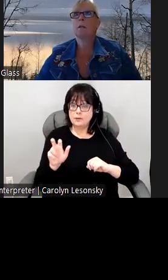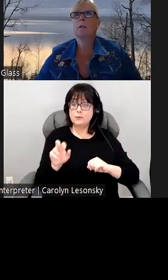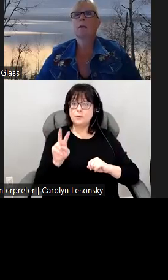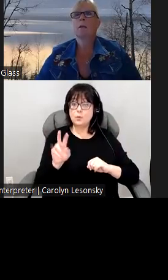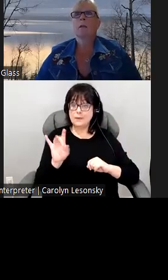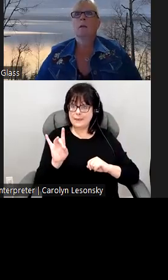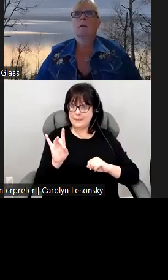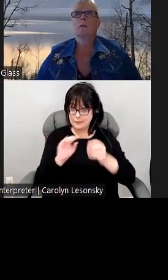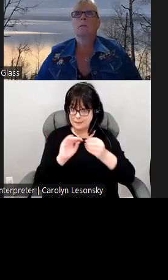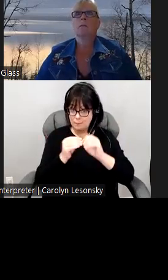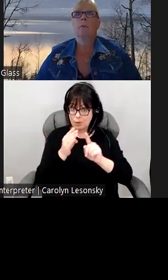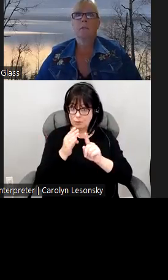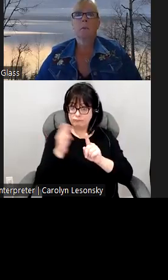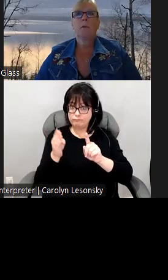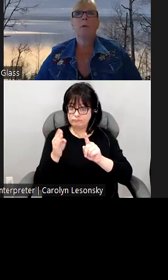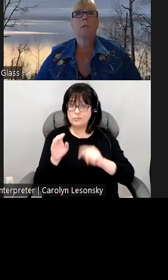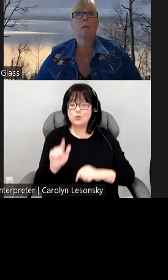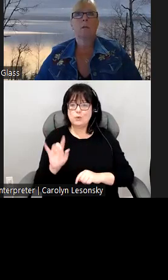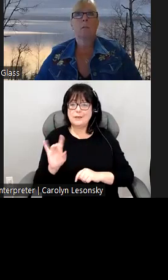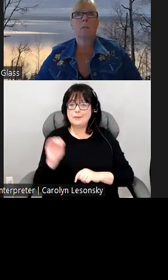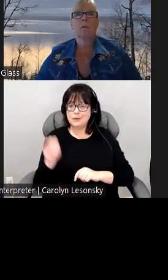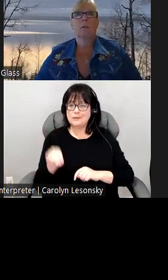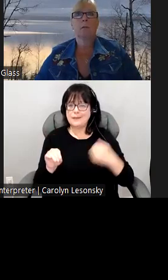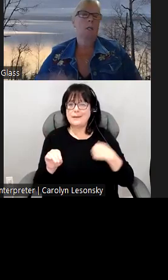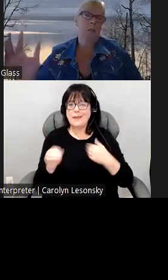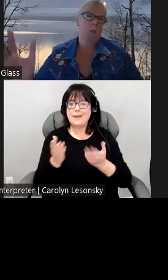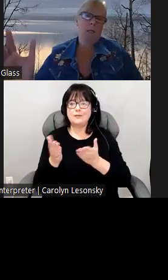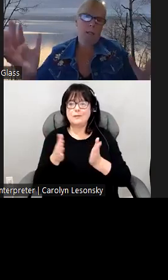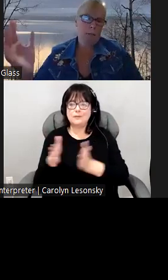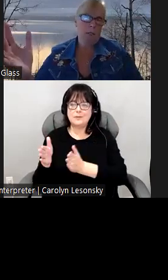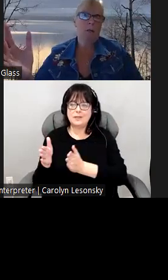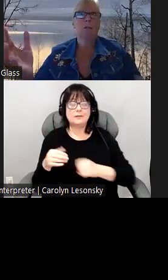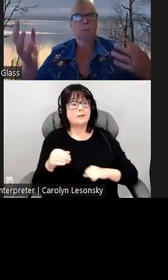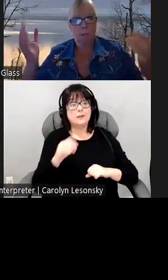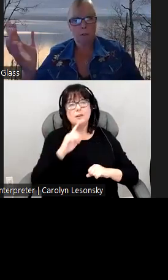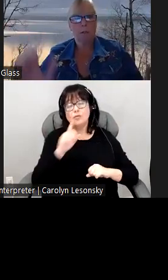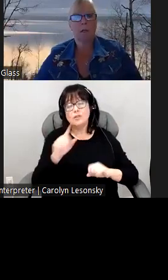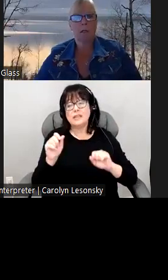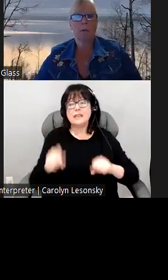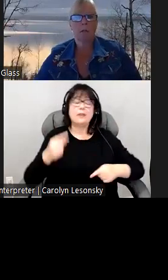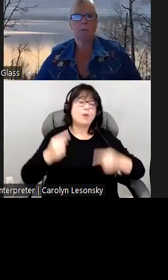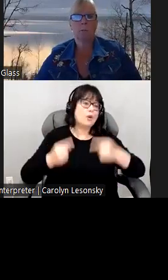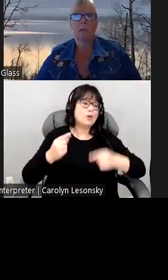plans. But visible minority and newcomer, we could argue all day that they should count, but they're currently not counted as suitability